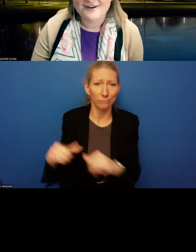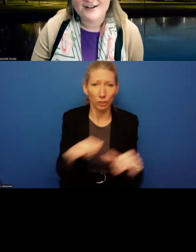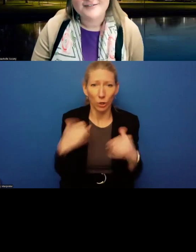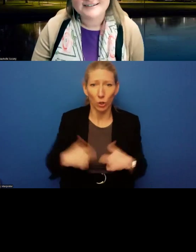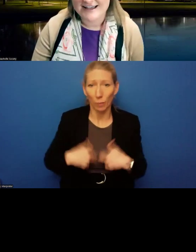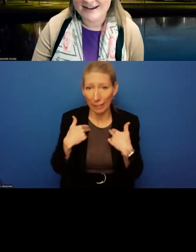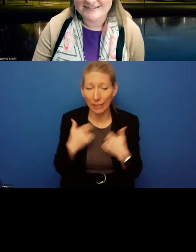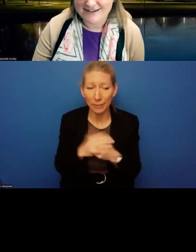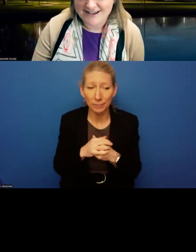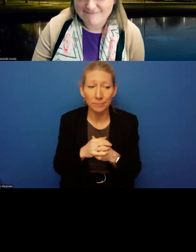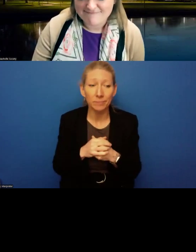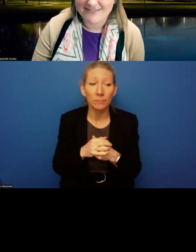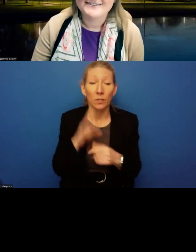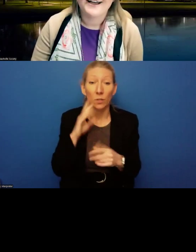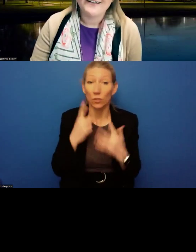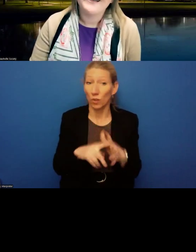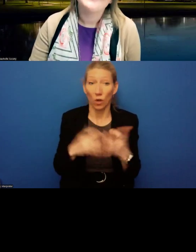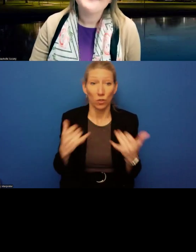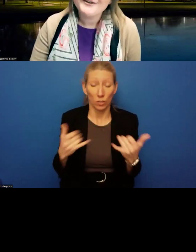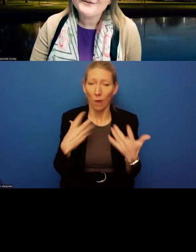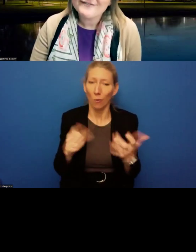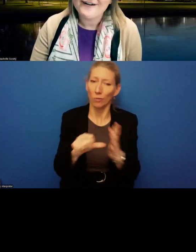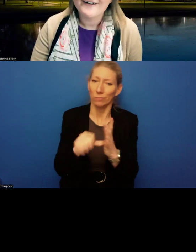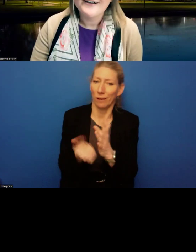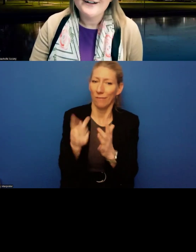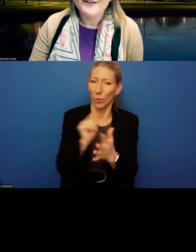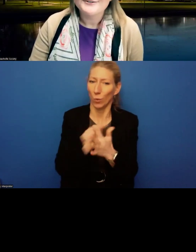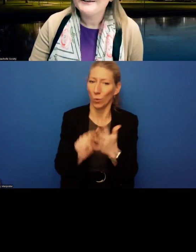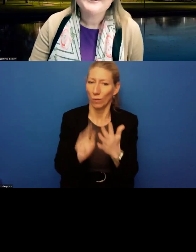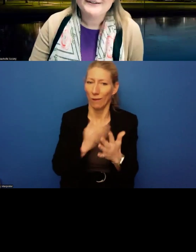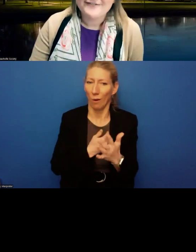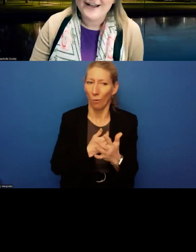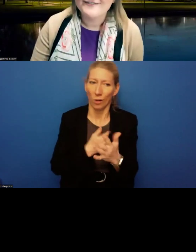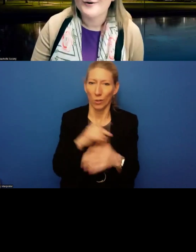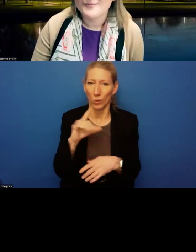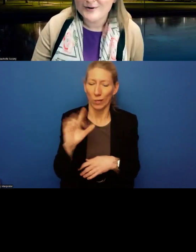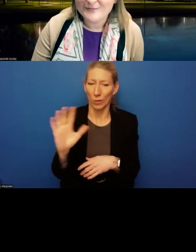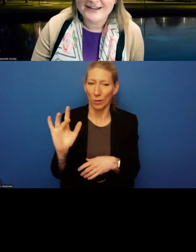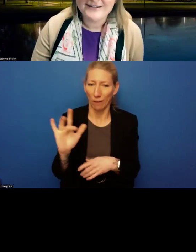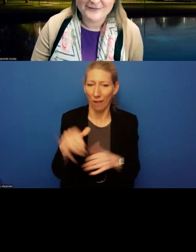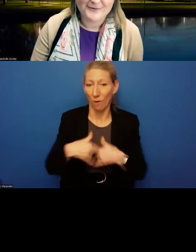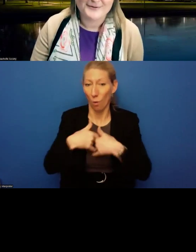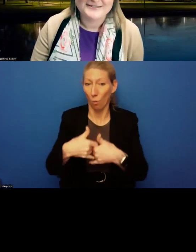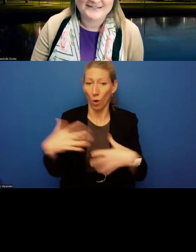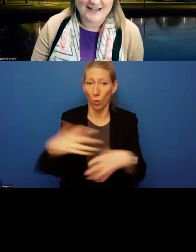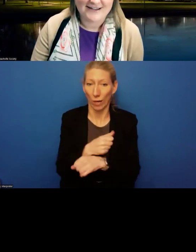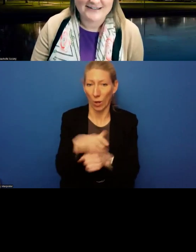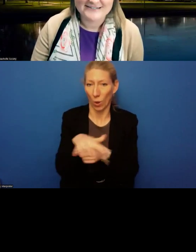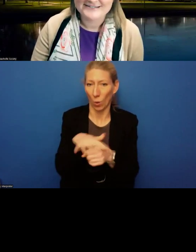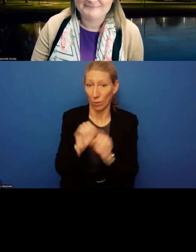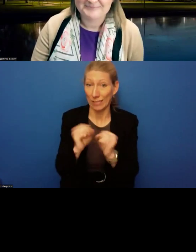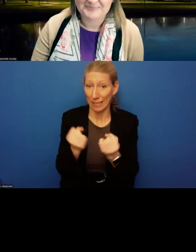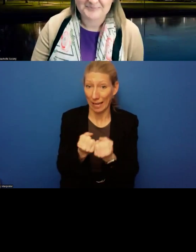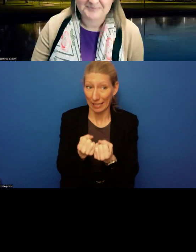To start off Society Sunday, I'd like to highlight a few of our 2025 award-winning local